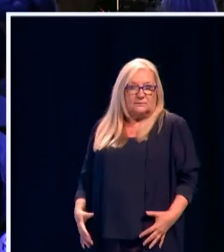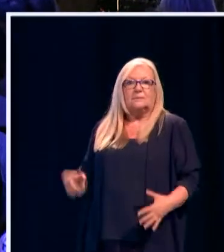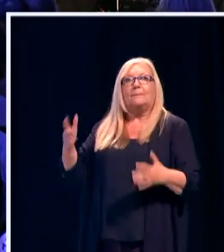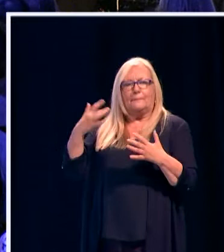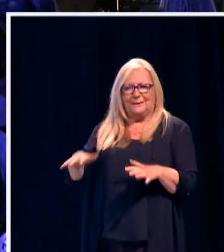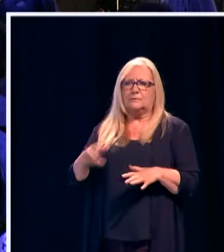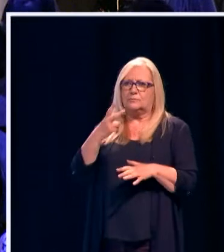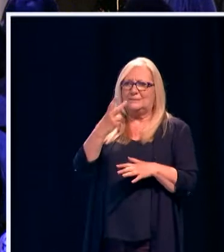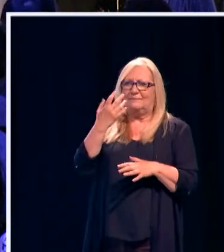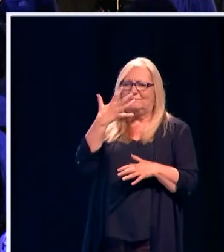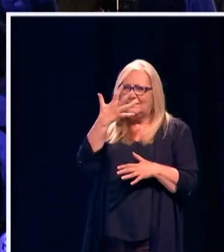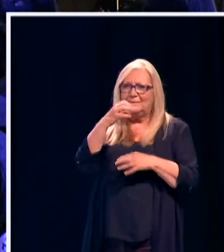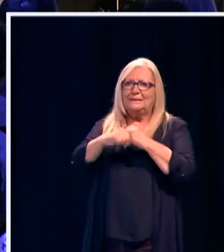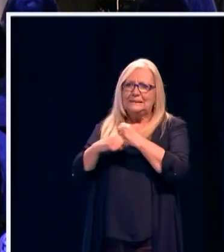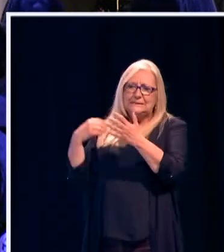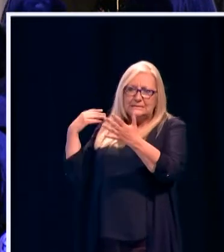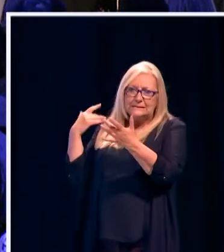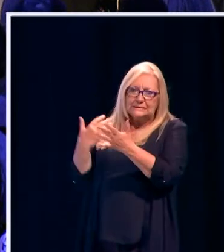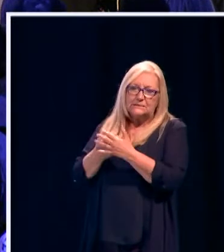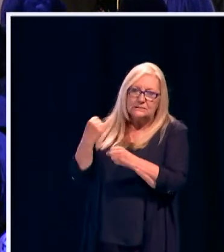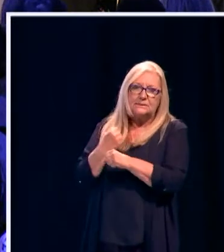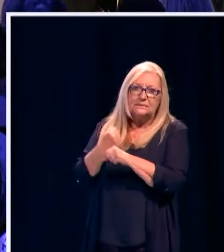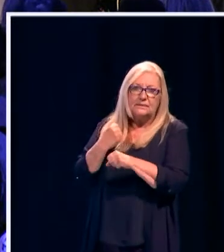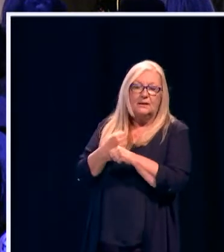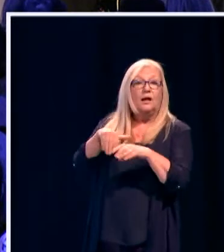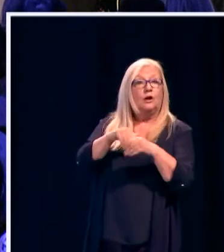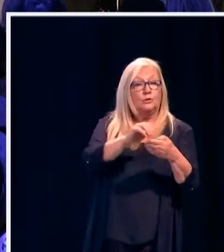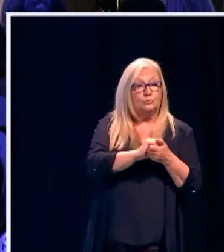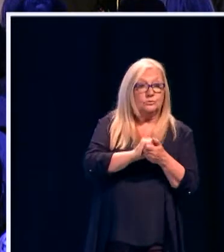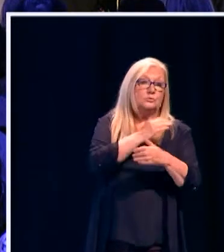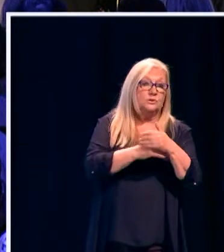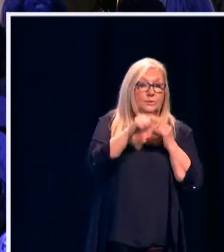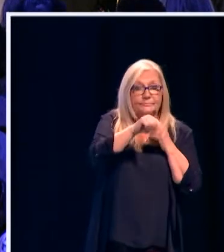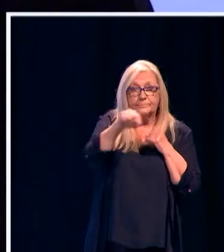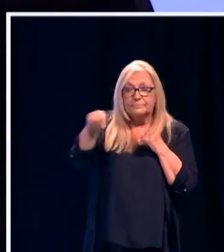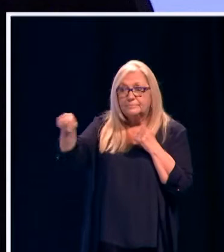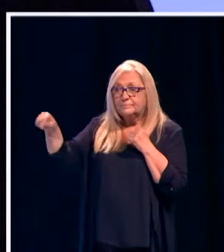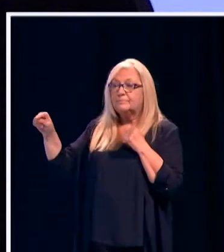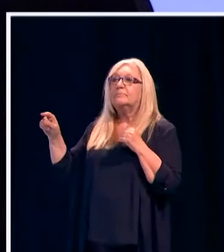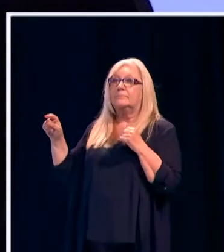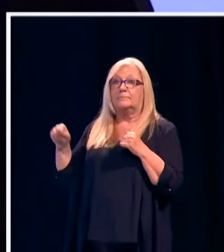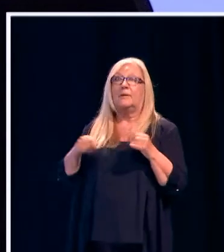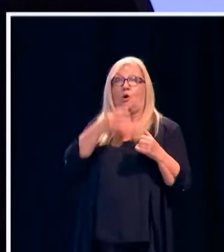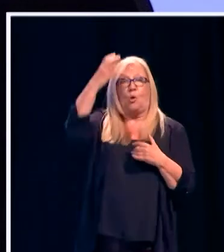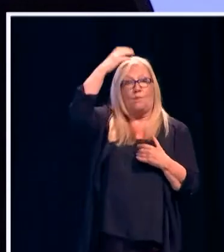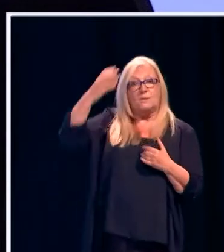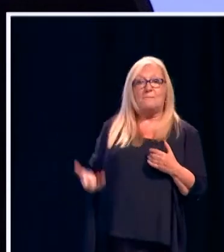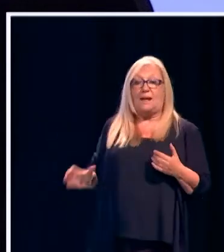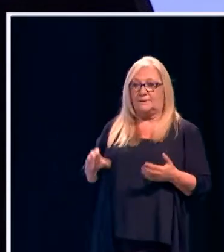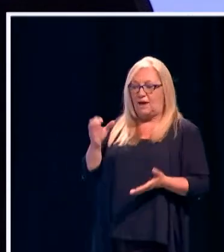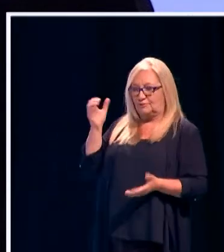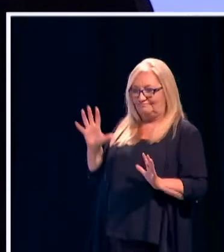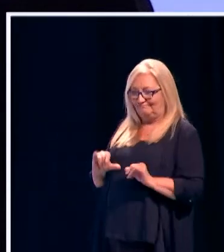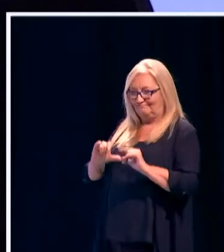in different disability-oriented organizations and has received several awards from government of Bangladesh for